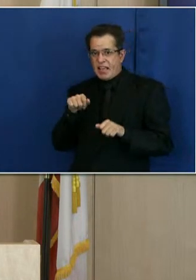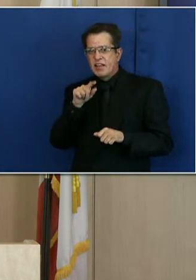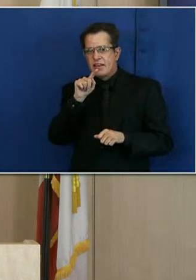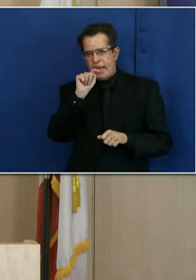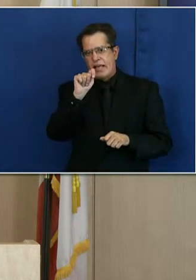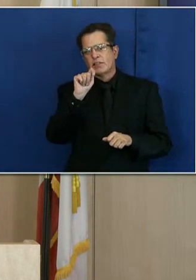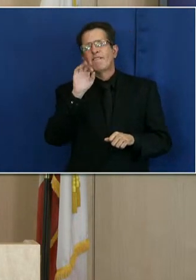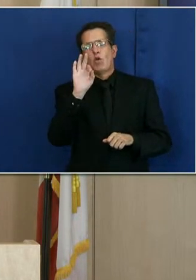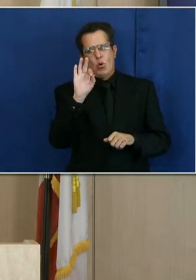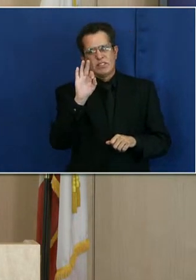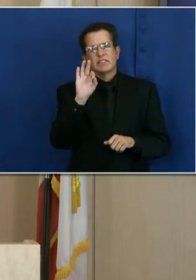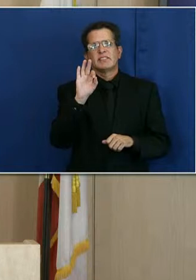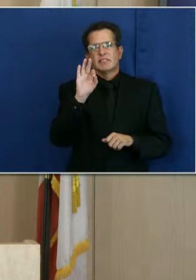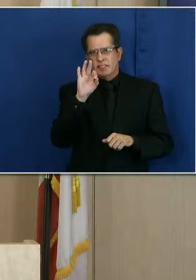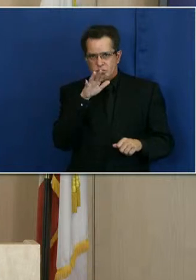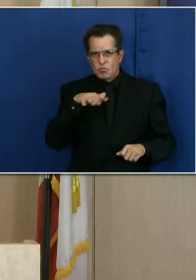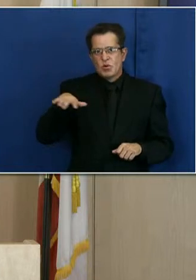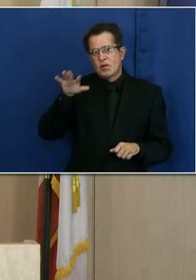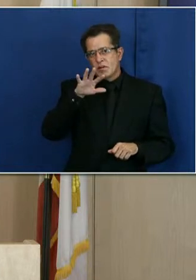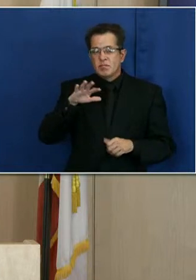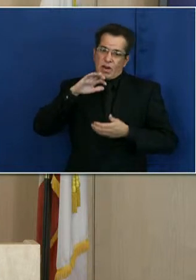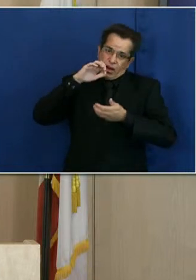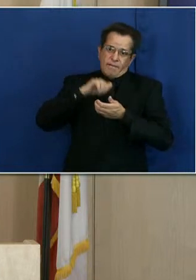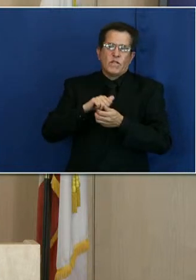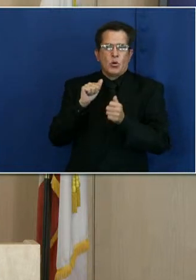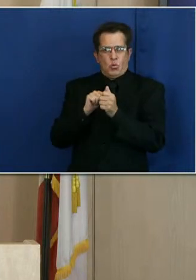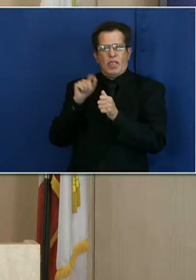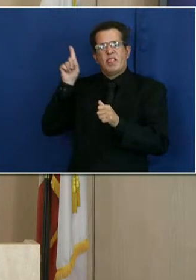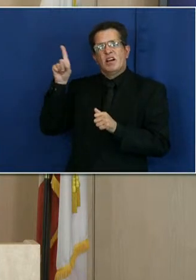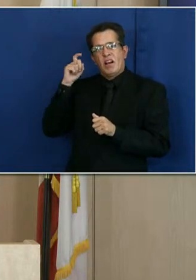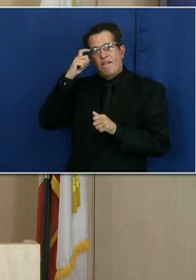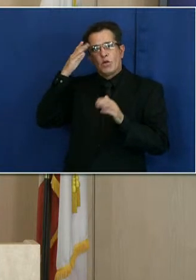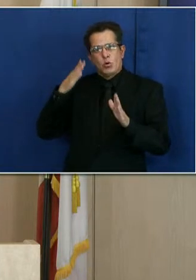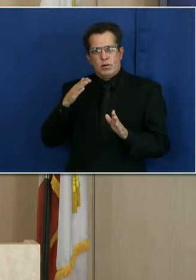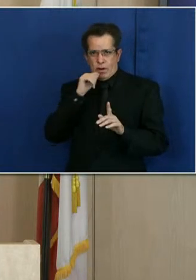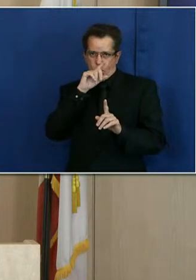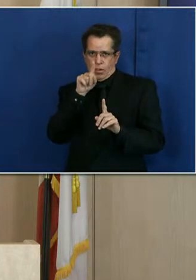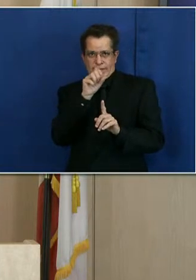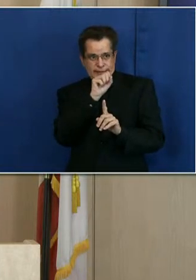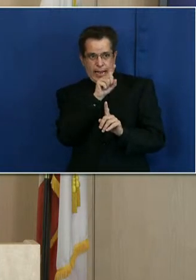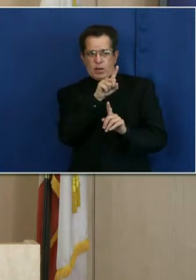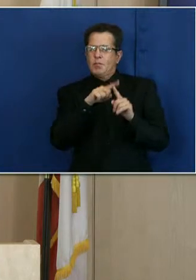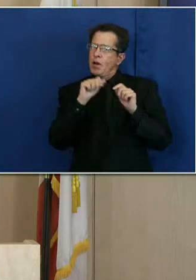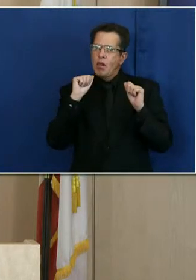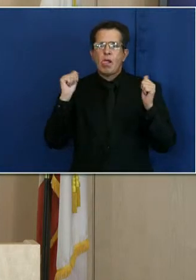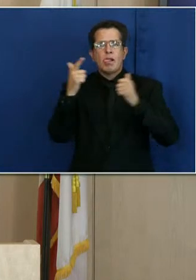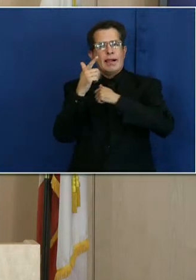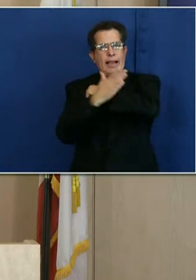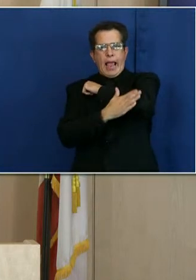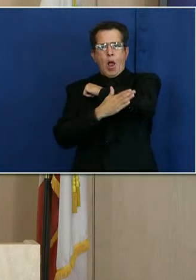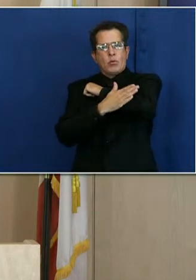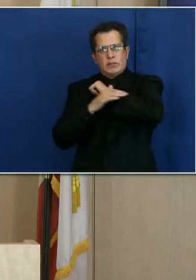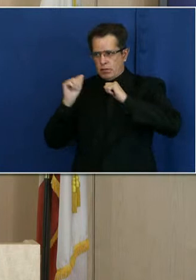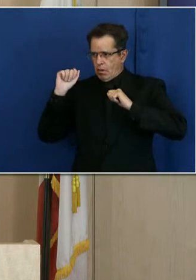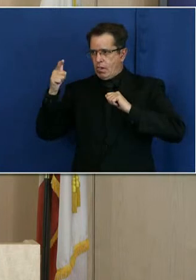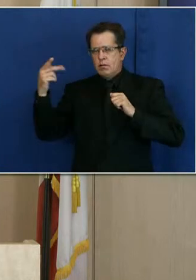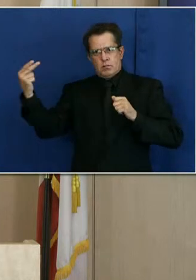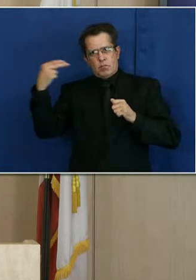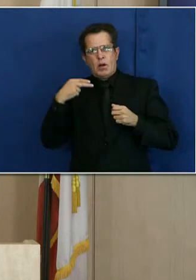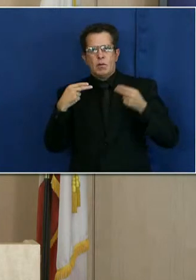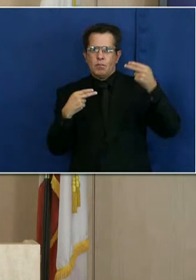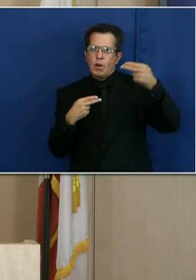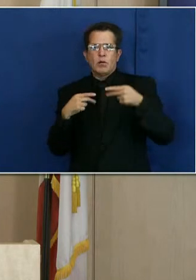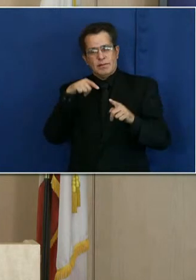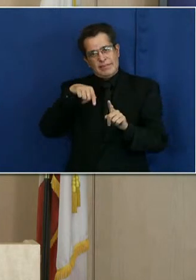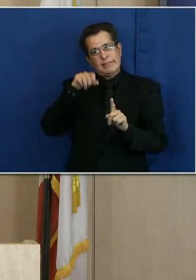that there's justification for this, not only for San Diego, but the other large urban counties. Keep in mind, San Diego County was the